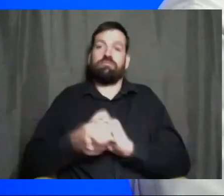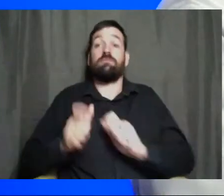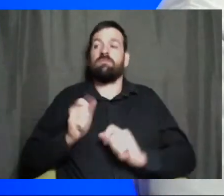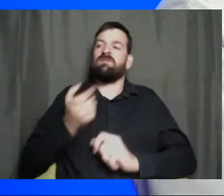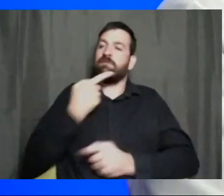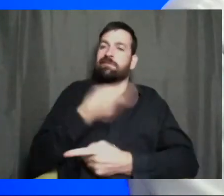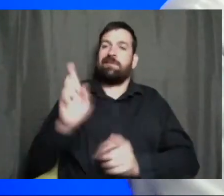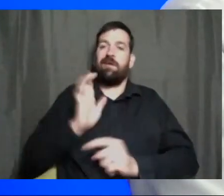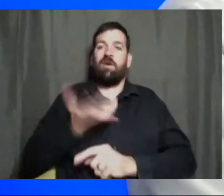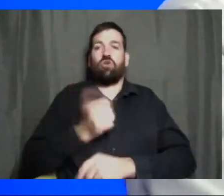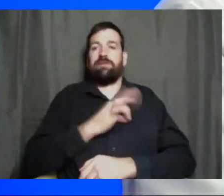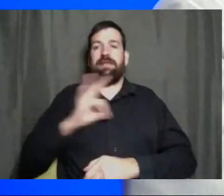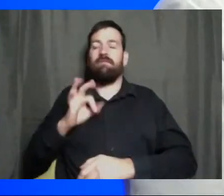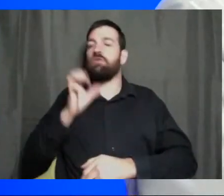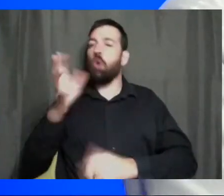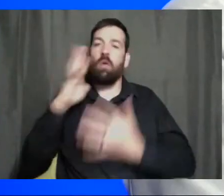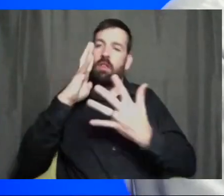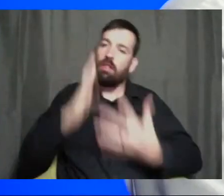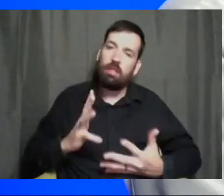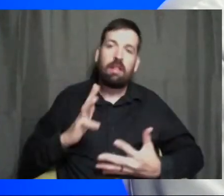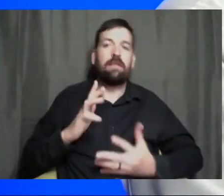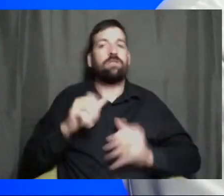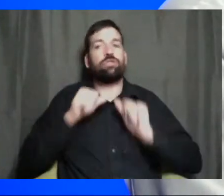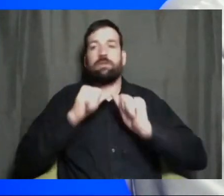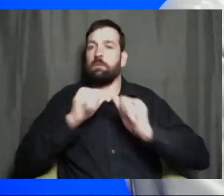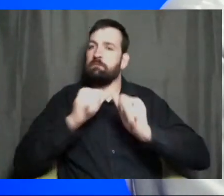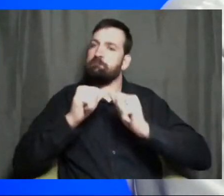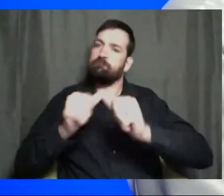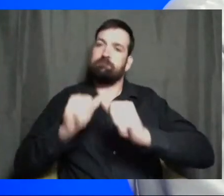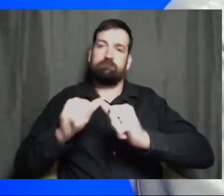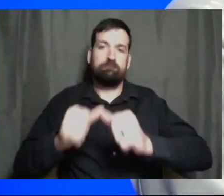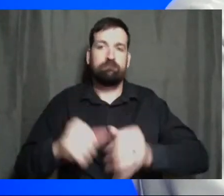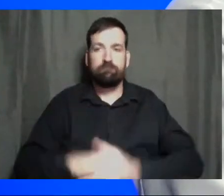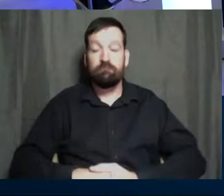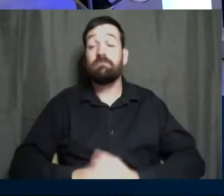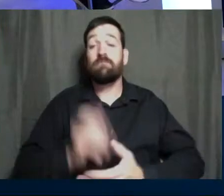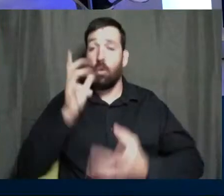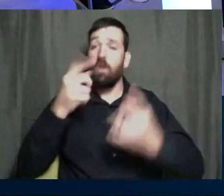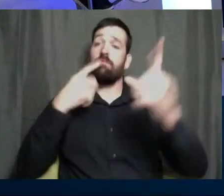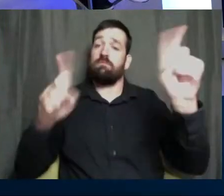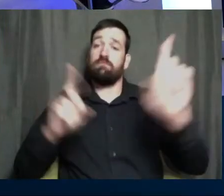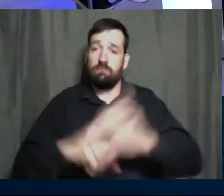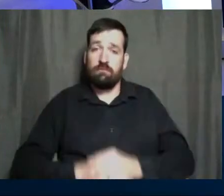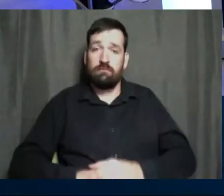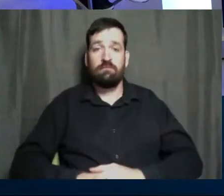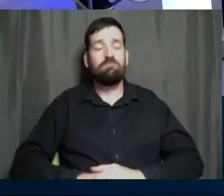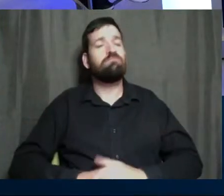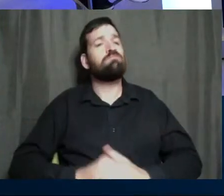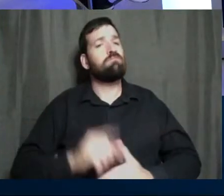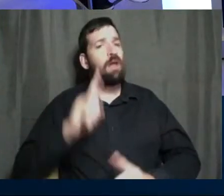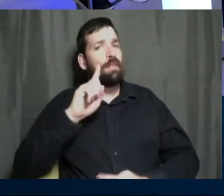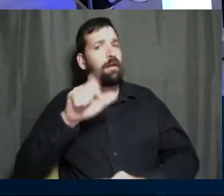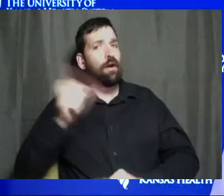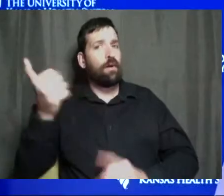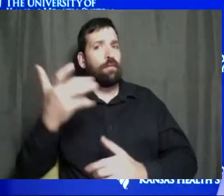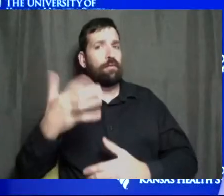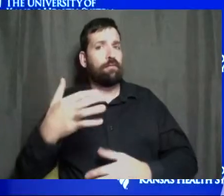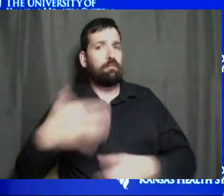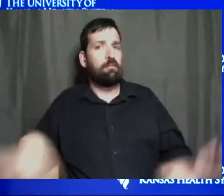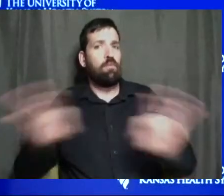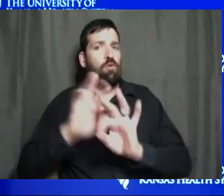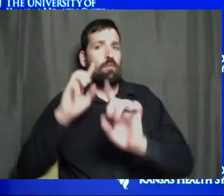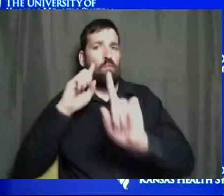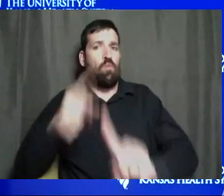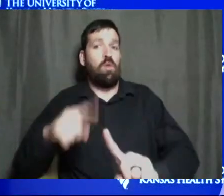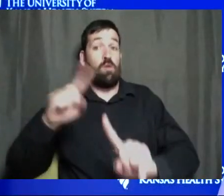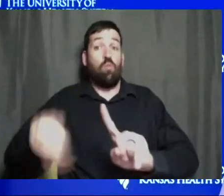discouraged. Let's just keep beating the drum. Just keep beating the drum, and we'll get through this. And I think another good point is when this really came out last